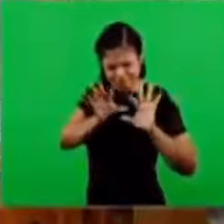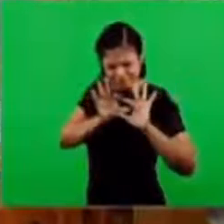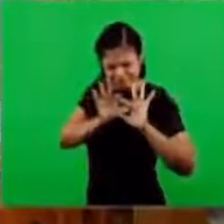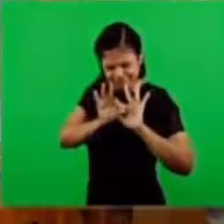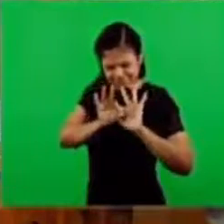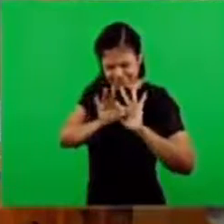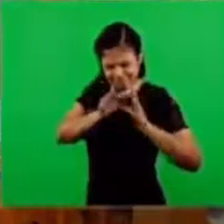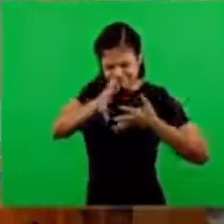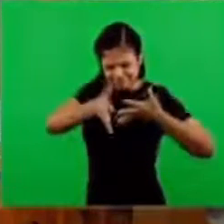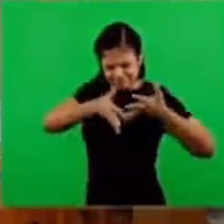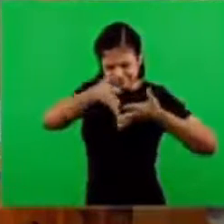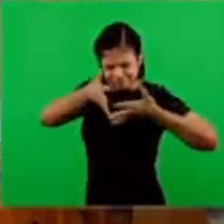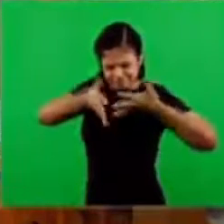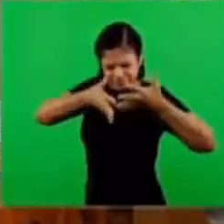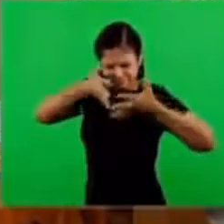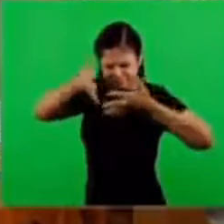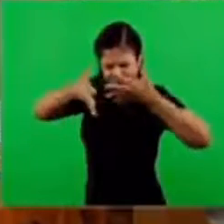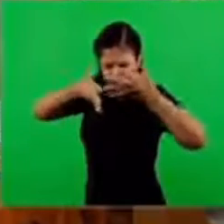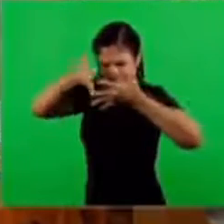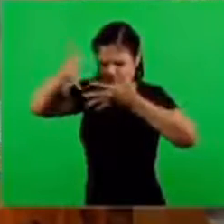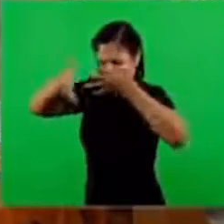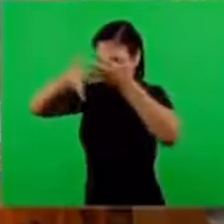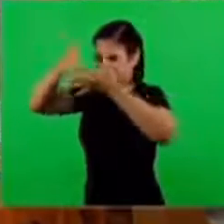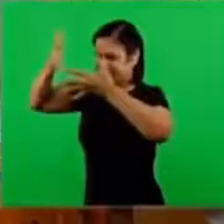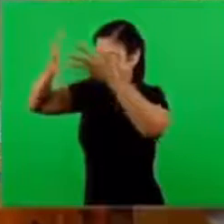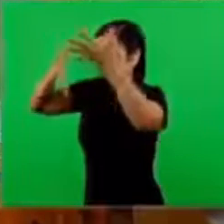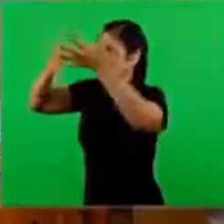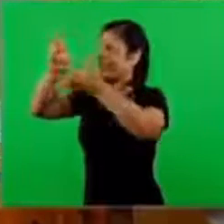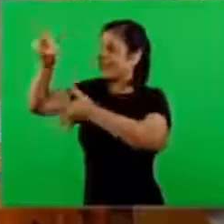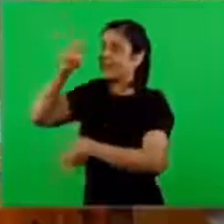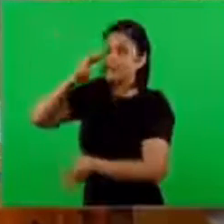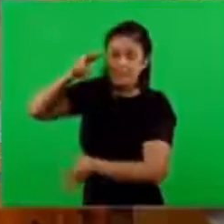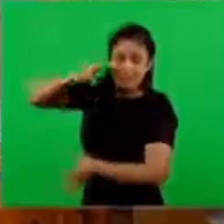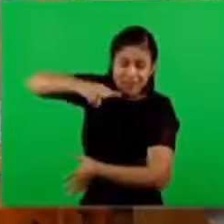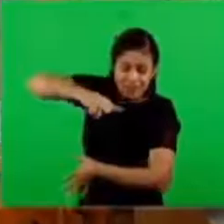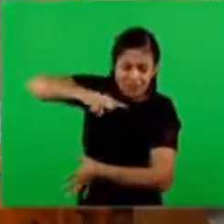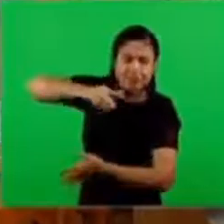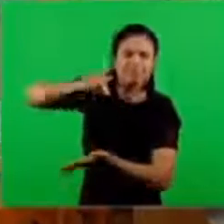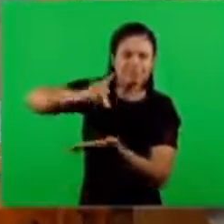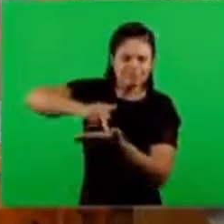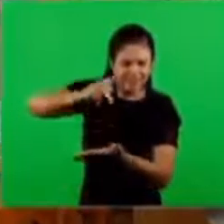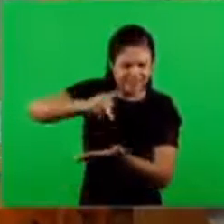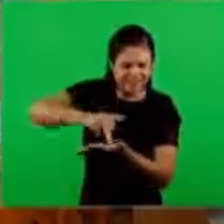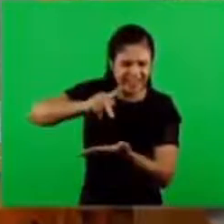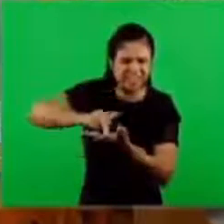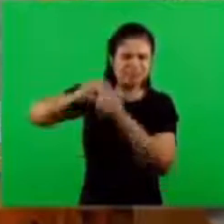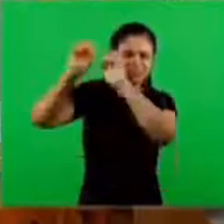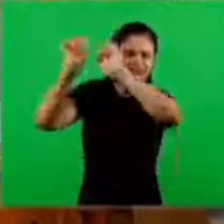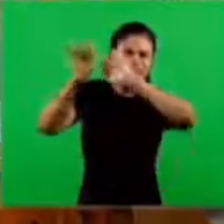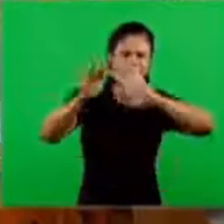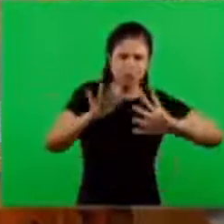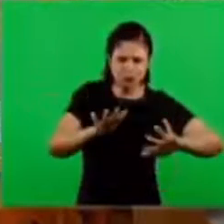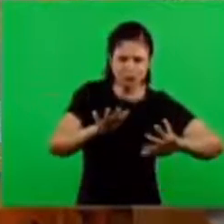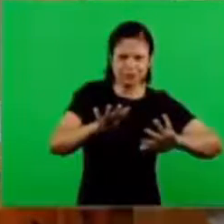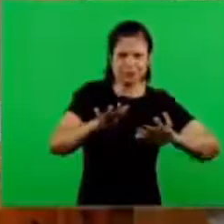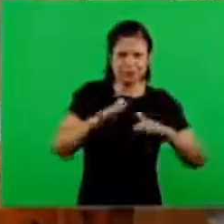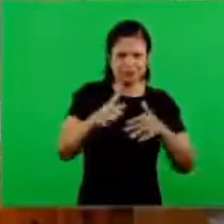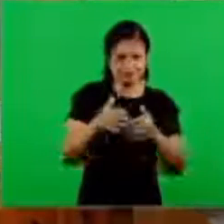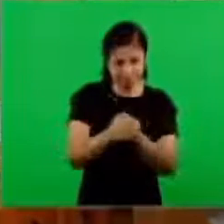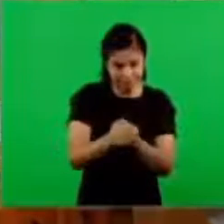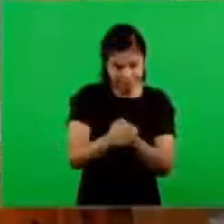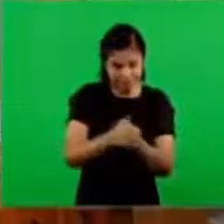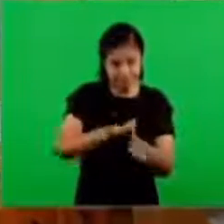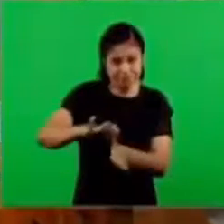from the Spirit, that comes the result, that the one that you offer to Him. So now God gives you the answer. So the